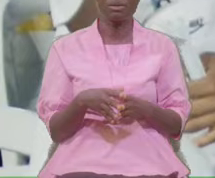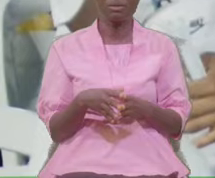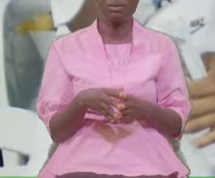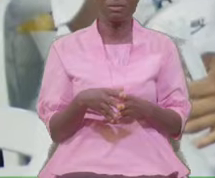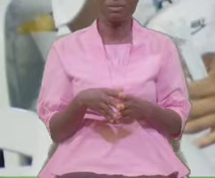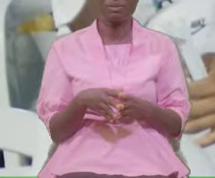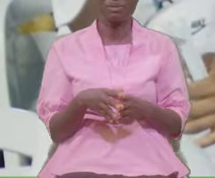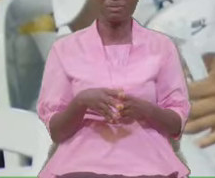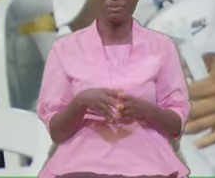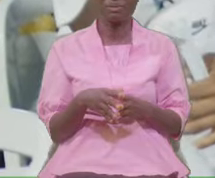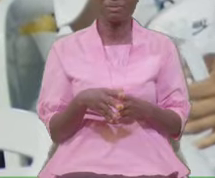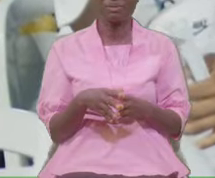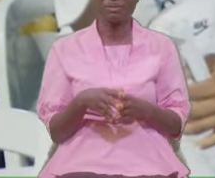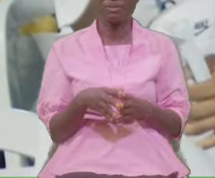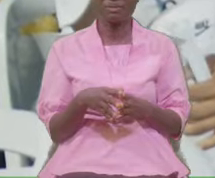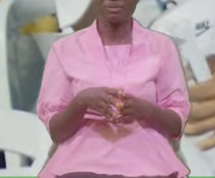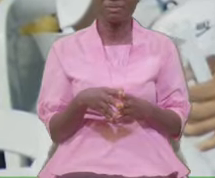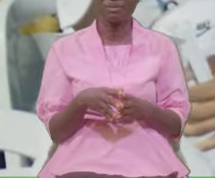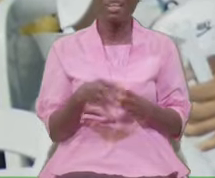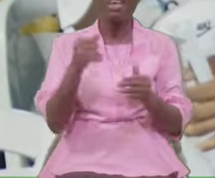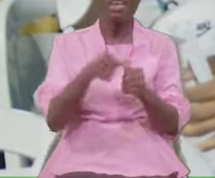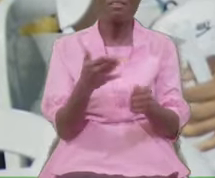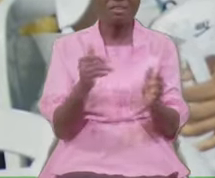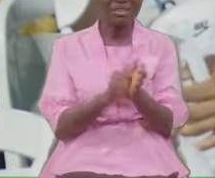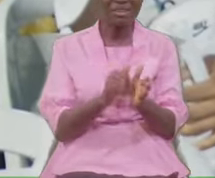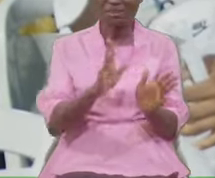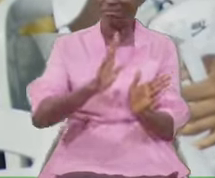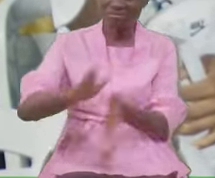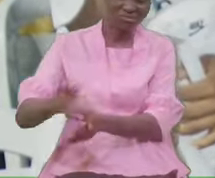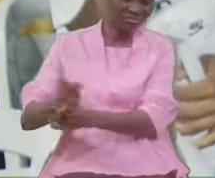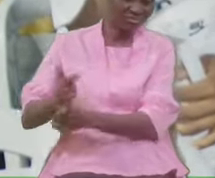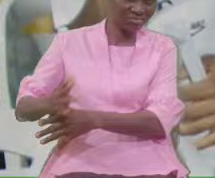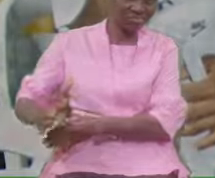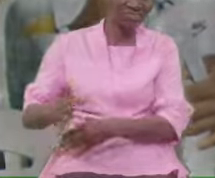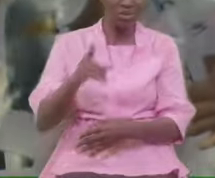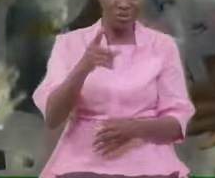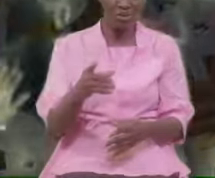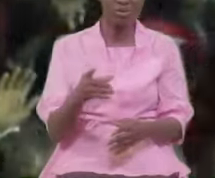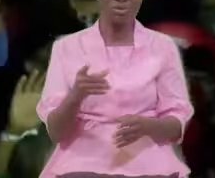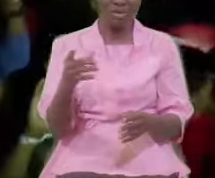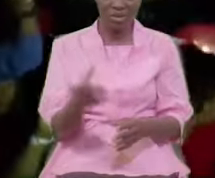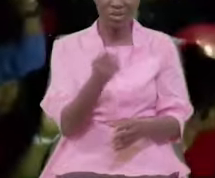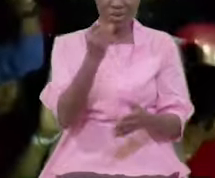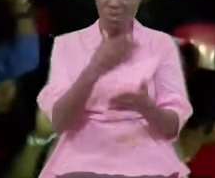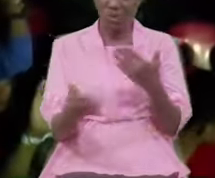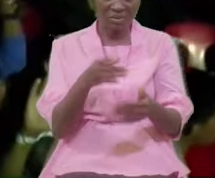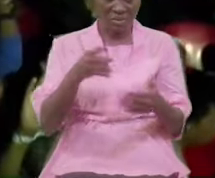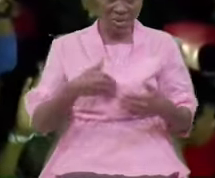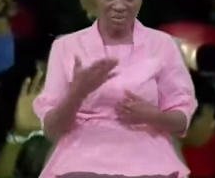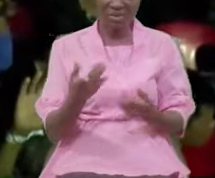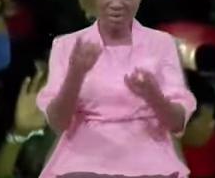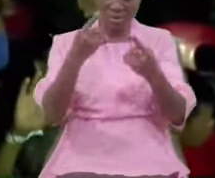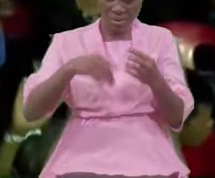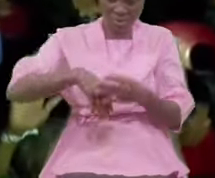angan leave everything leave everything take your take whatever you have and come over here